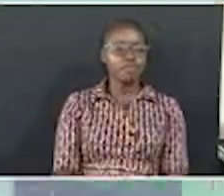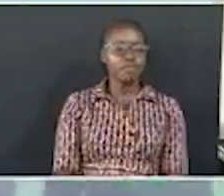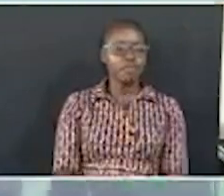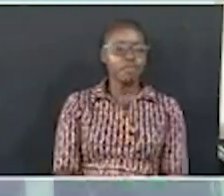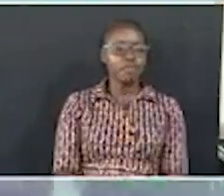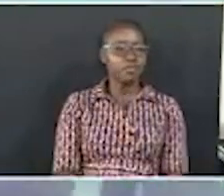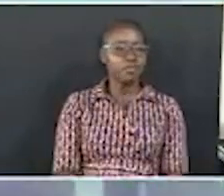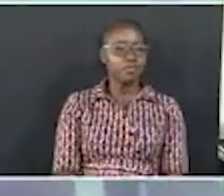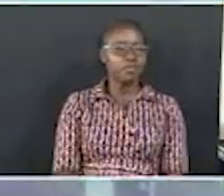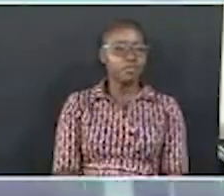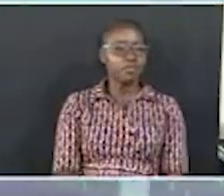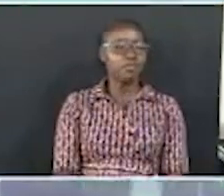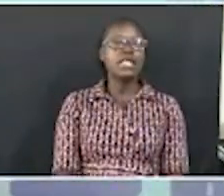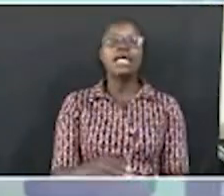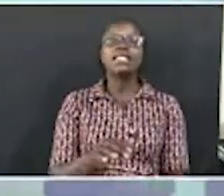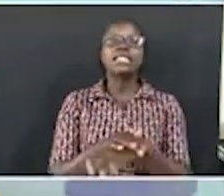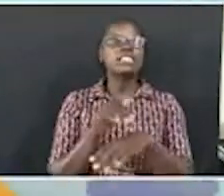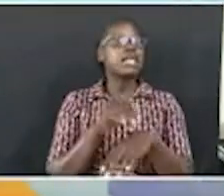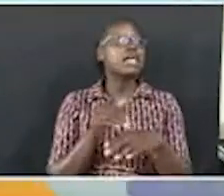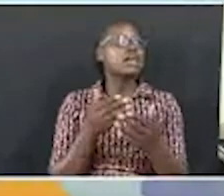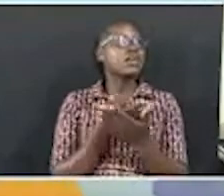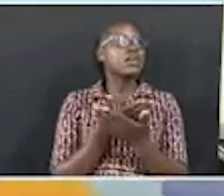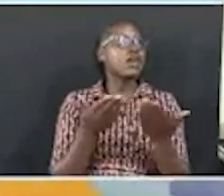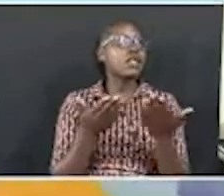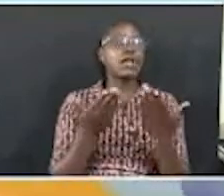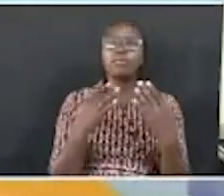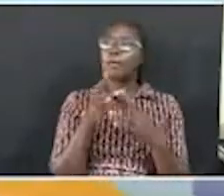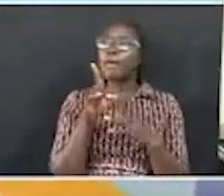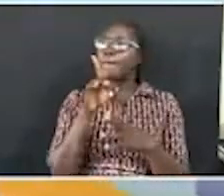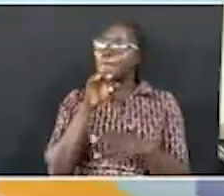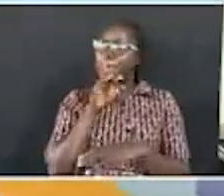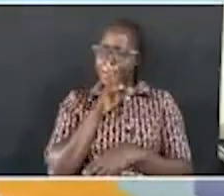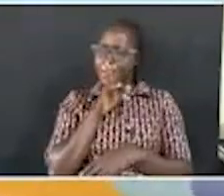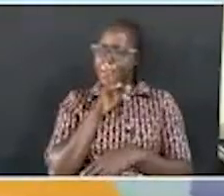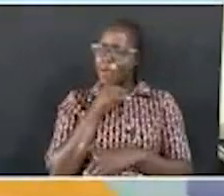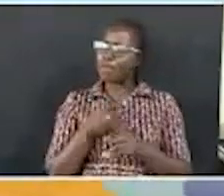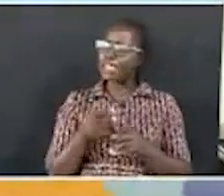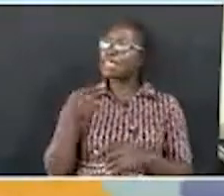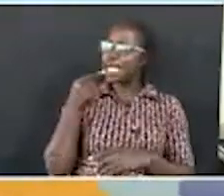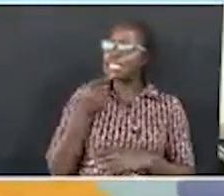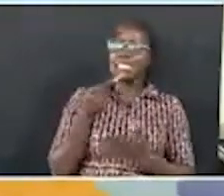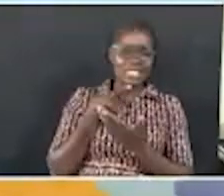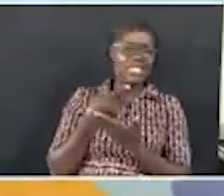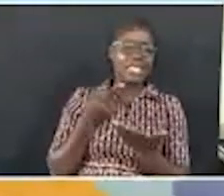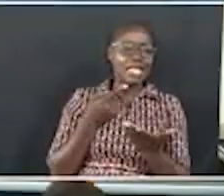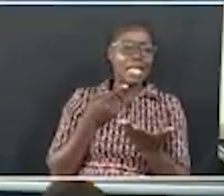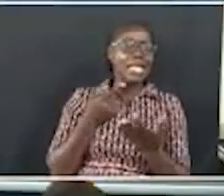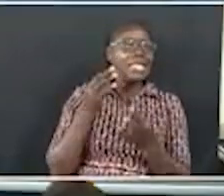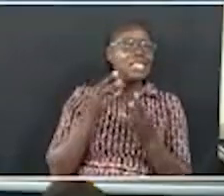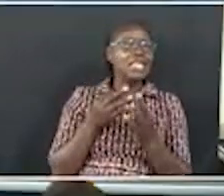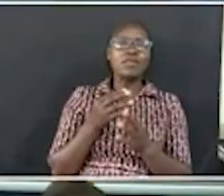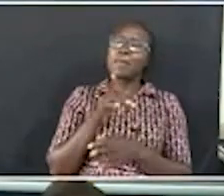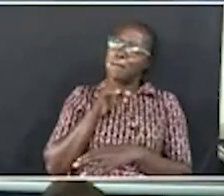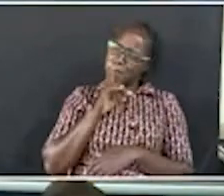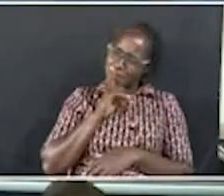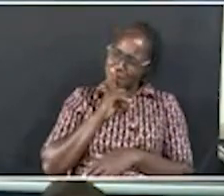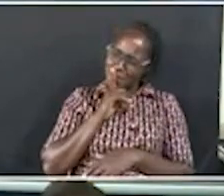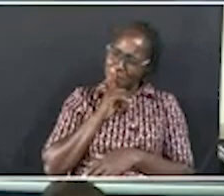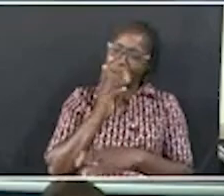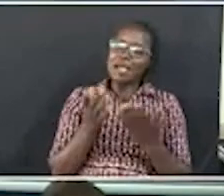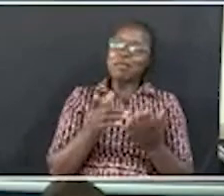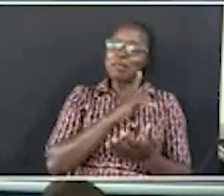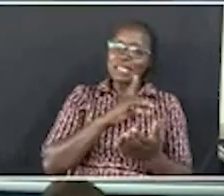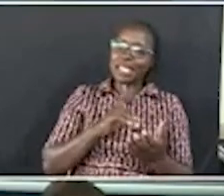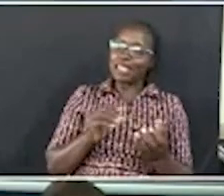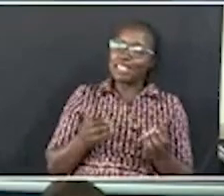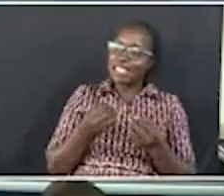Hey, there's a corner of this church, people are not saying anything. But I say that if you keep quiet, may the